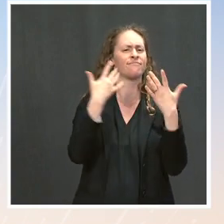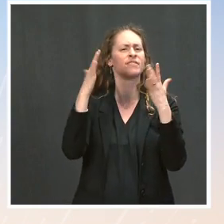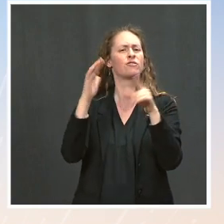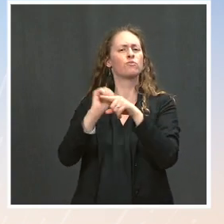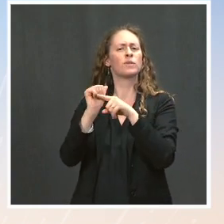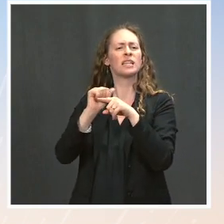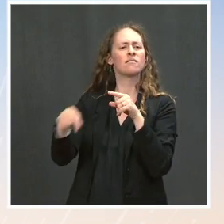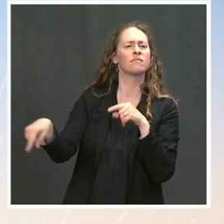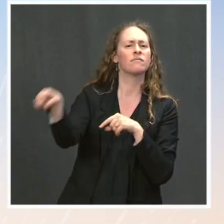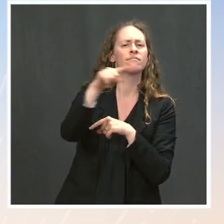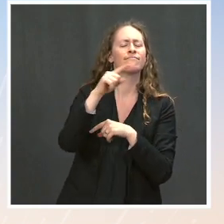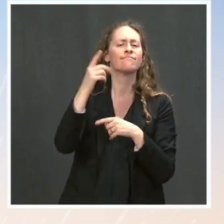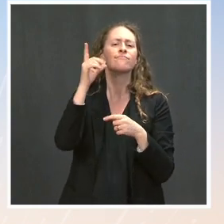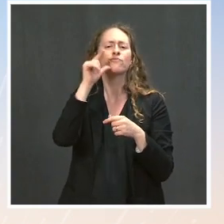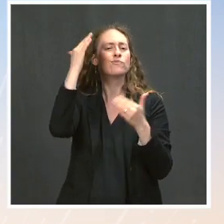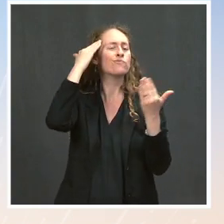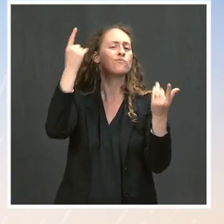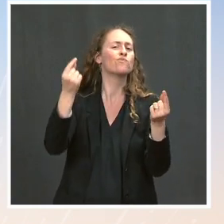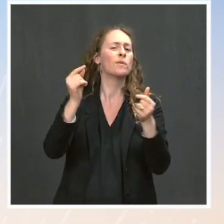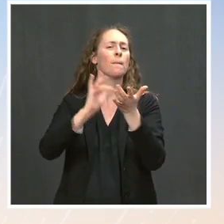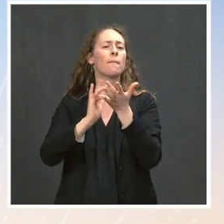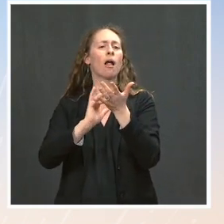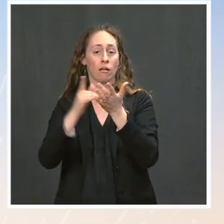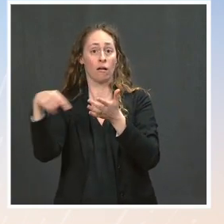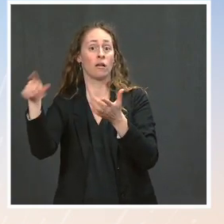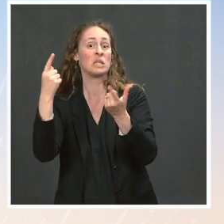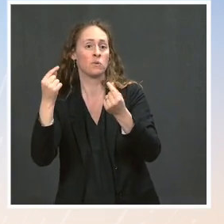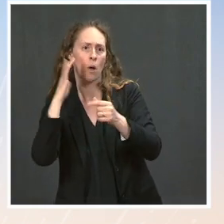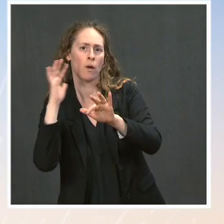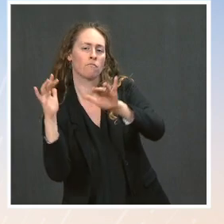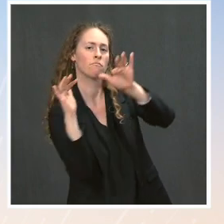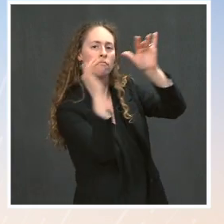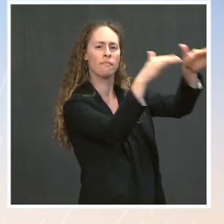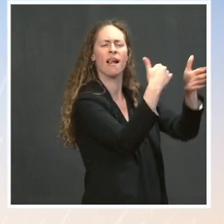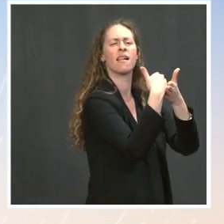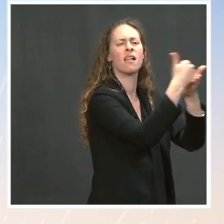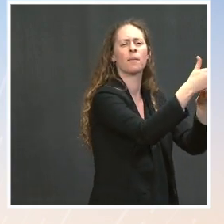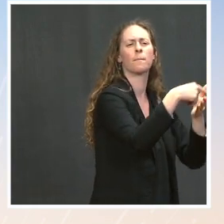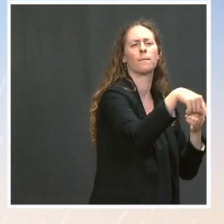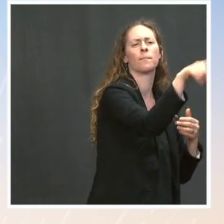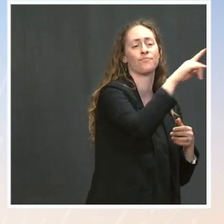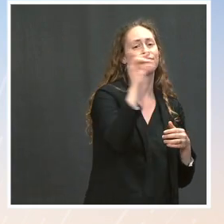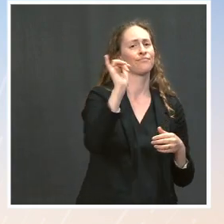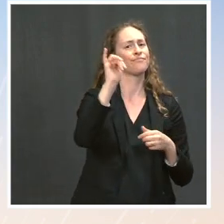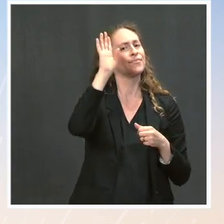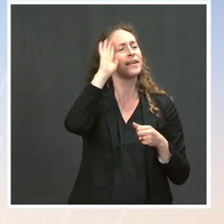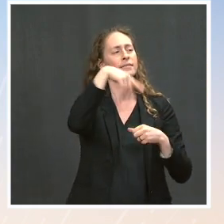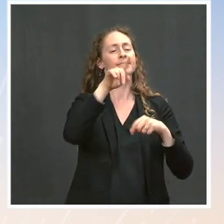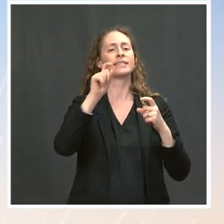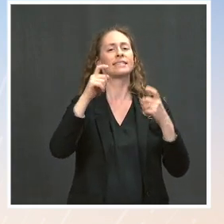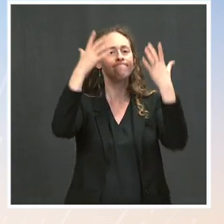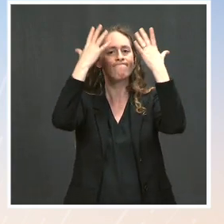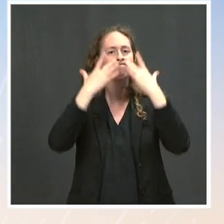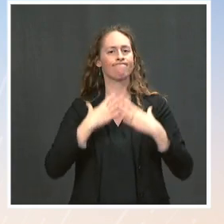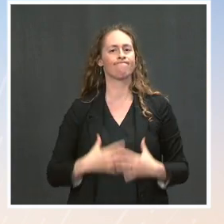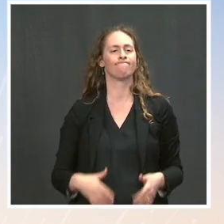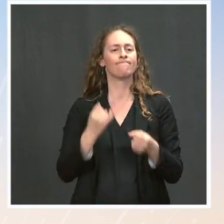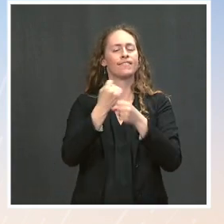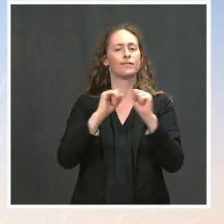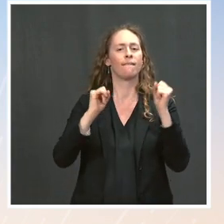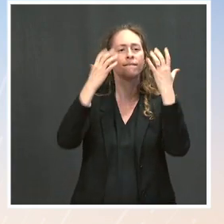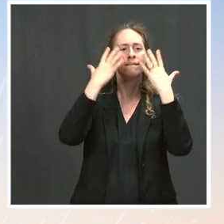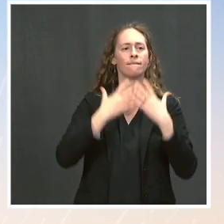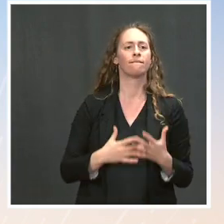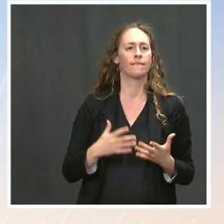assistance we've provided. Another one of the major needs is PPE. And we've identified U.S. commercial suppliers